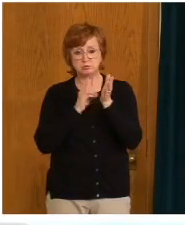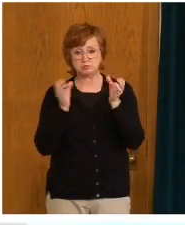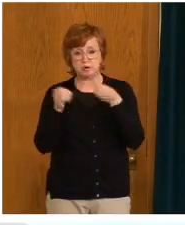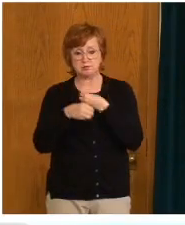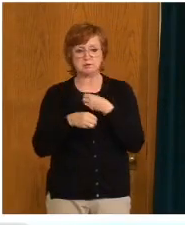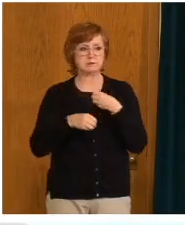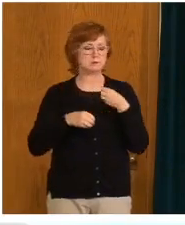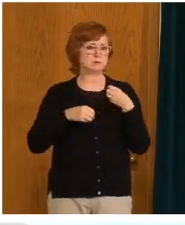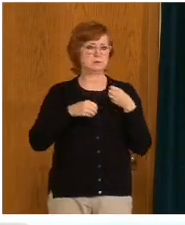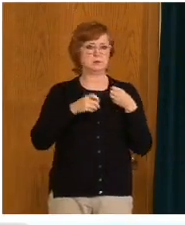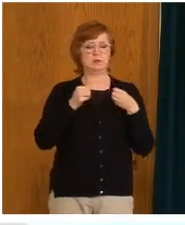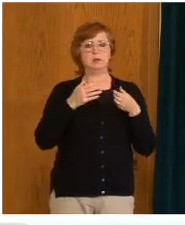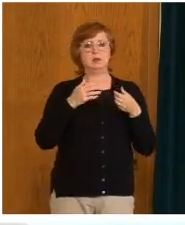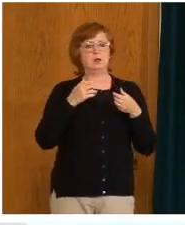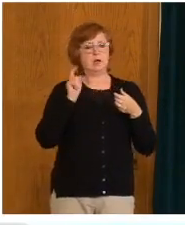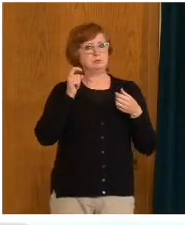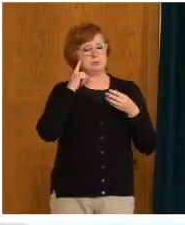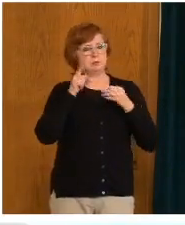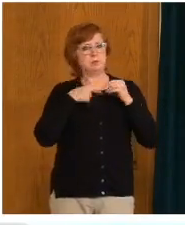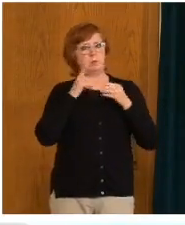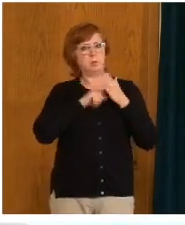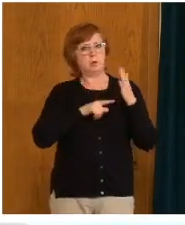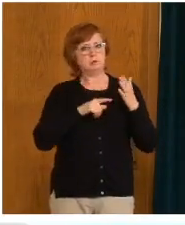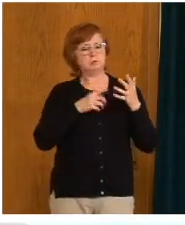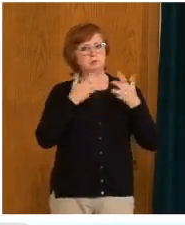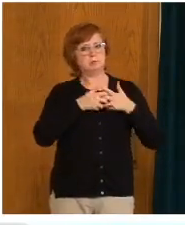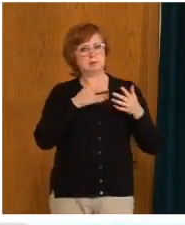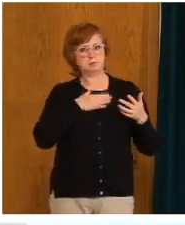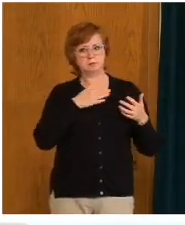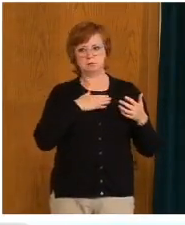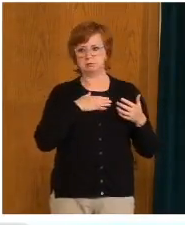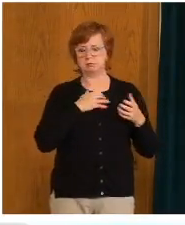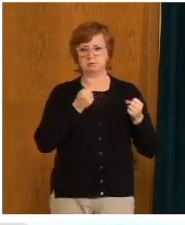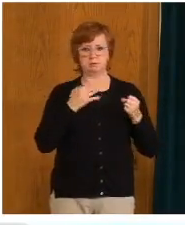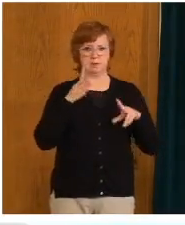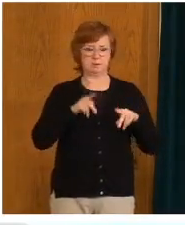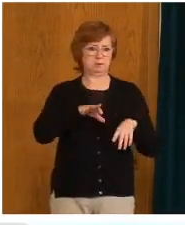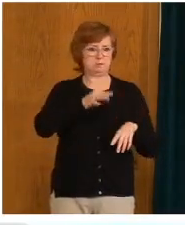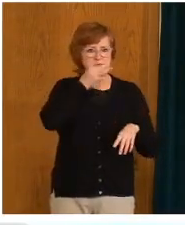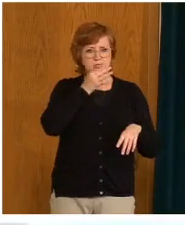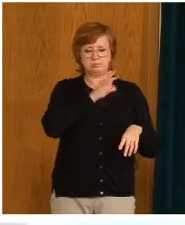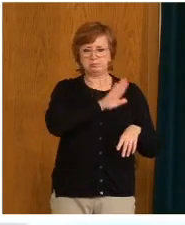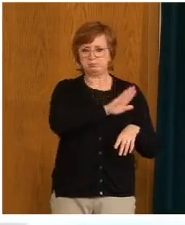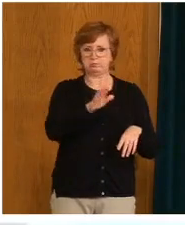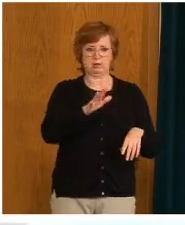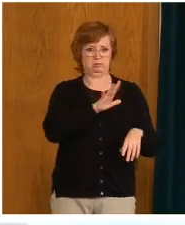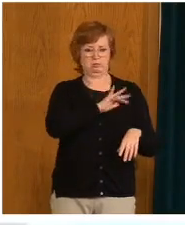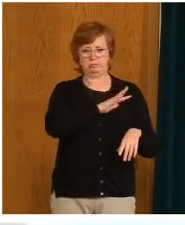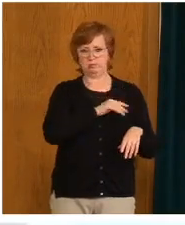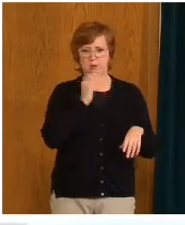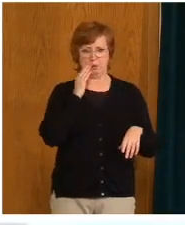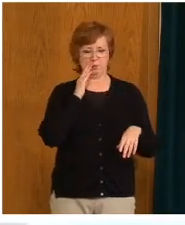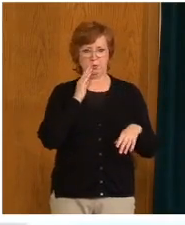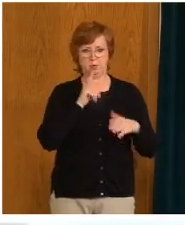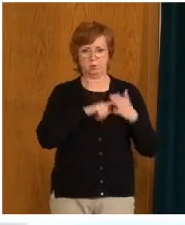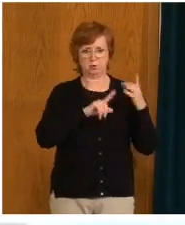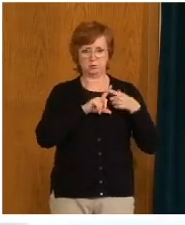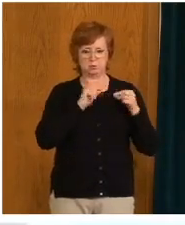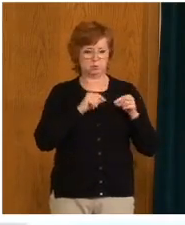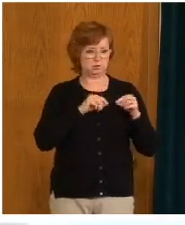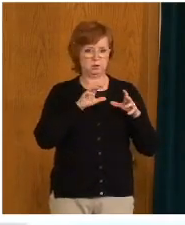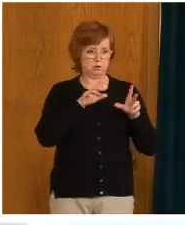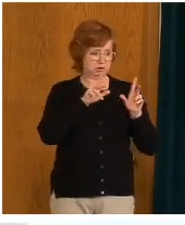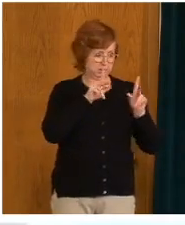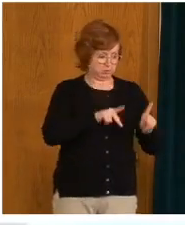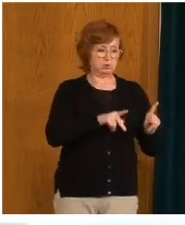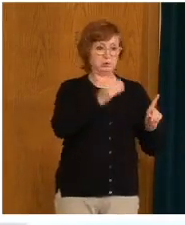some changes that may happen. So many people are very savvy, and they're able to let their friends and family know